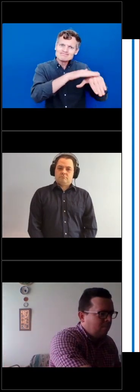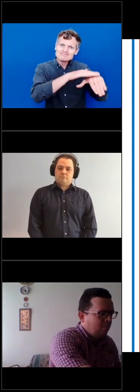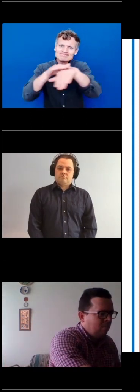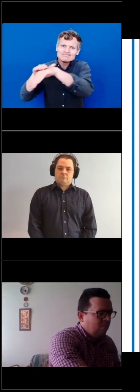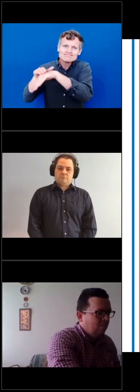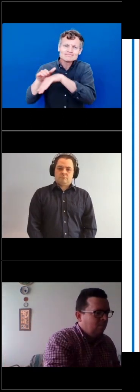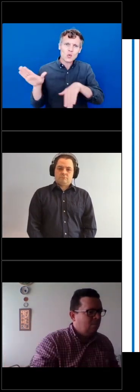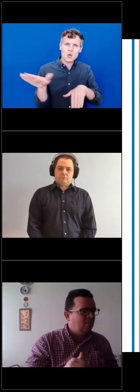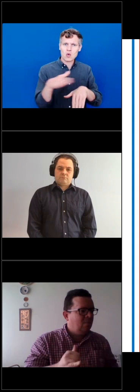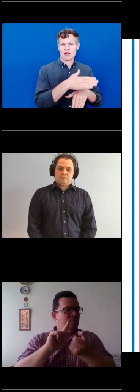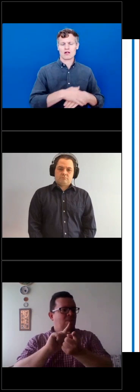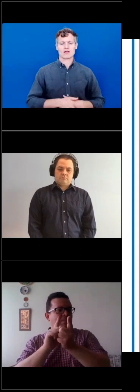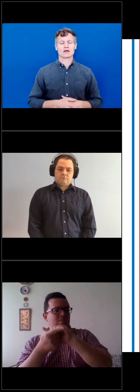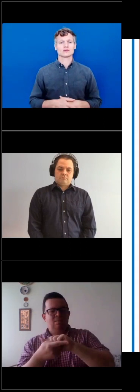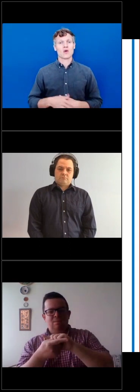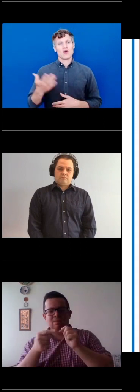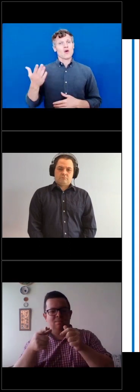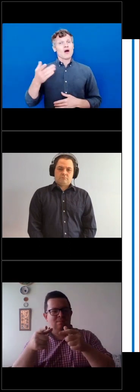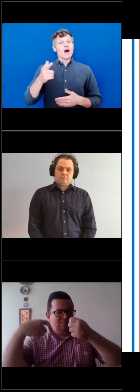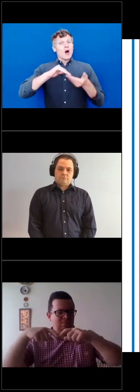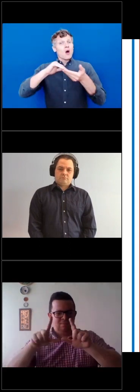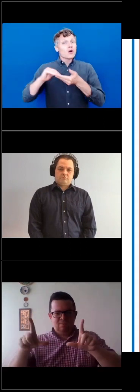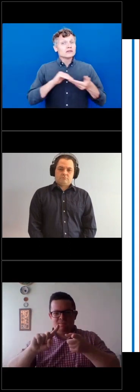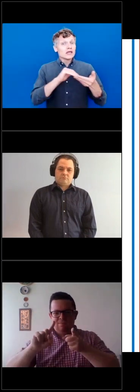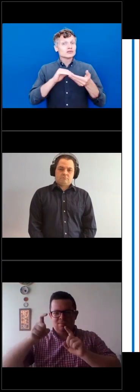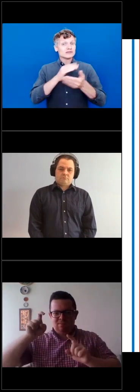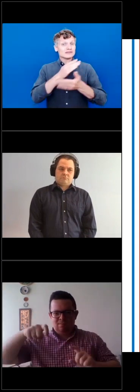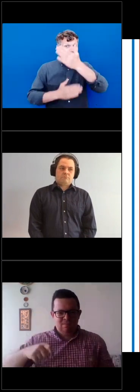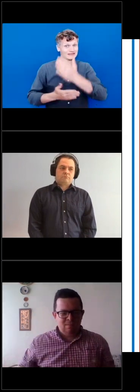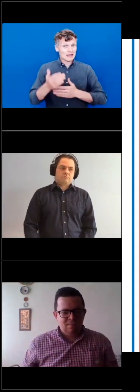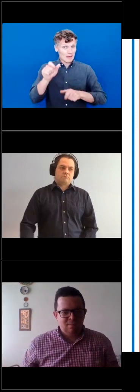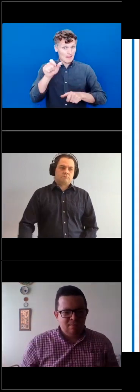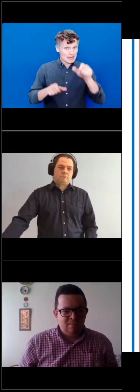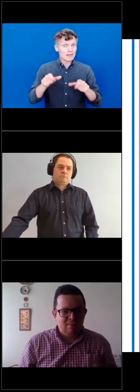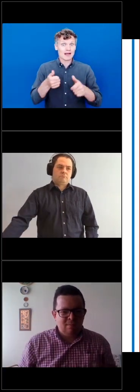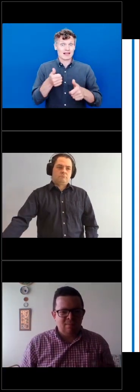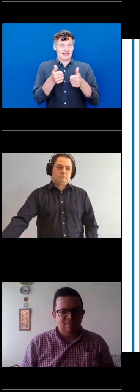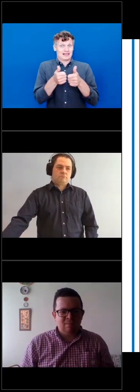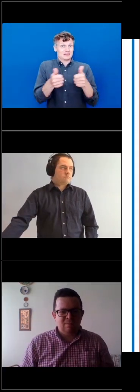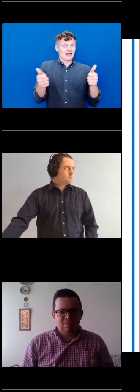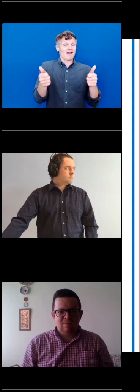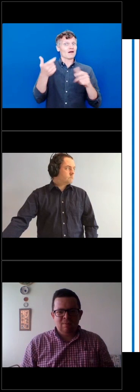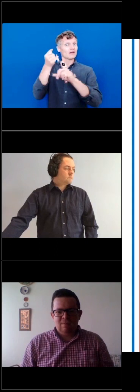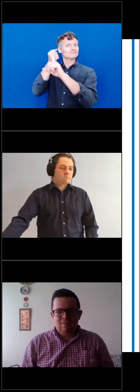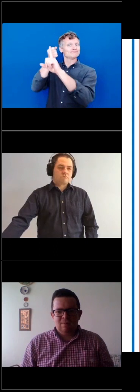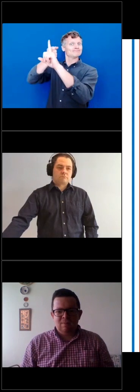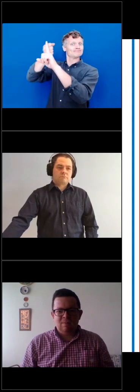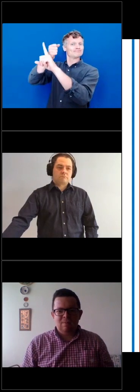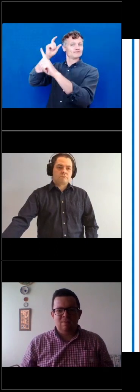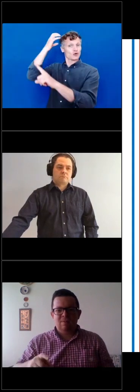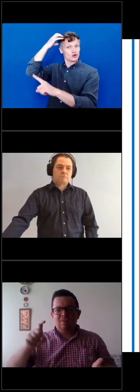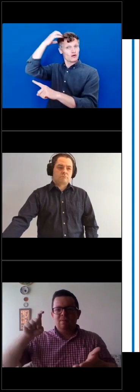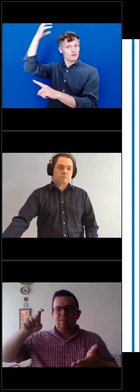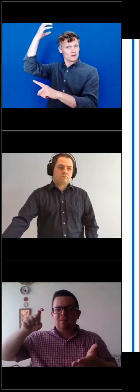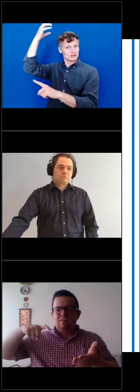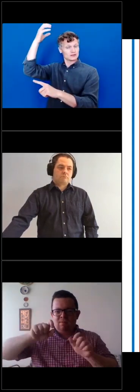to do the advocacy against the government, and how to make a meaningful